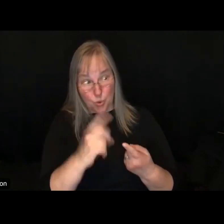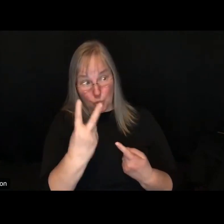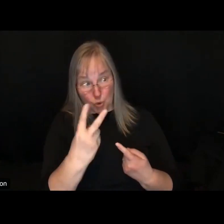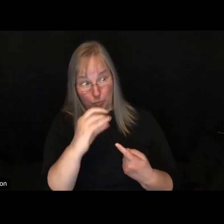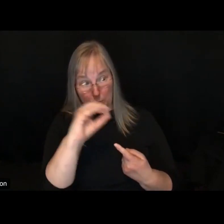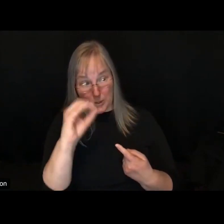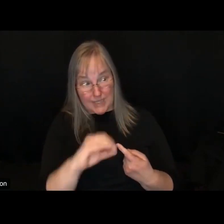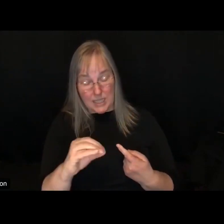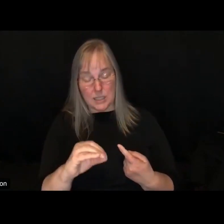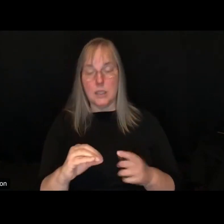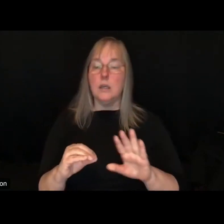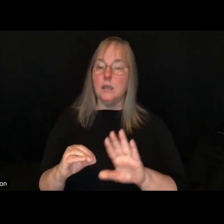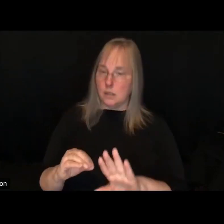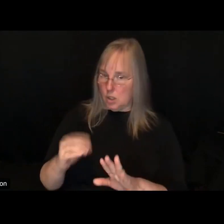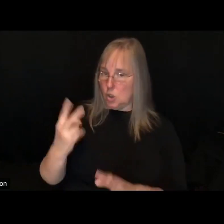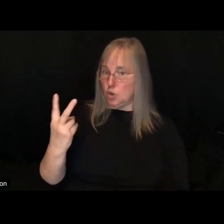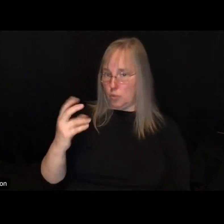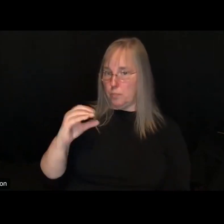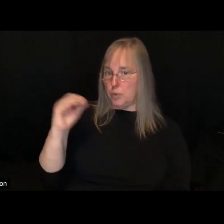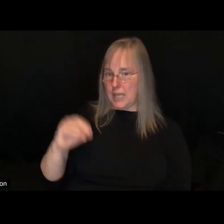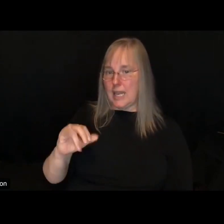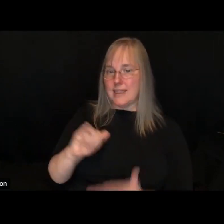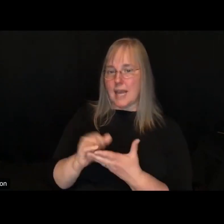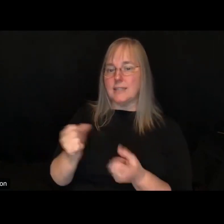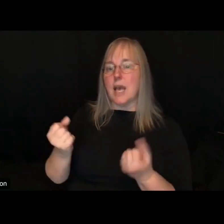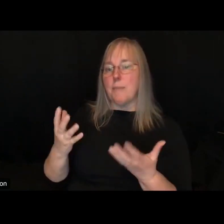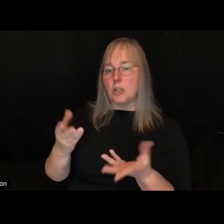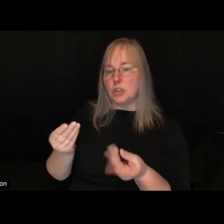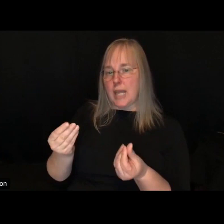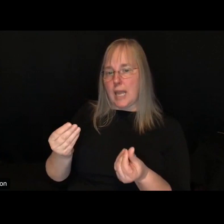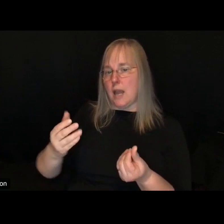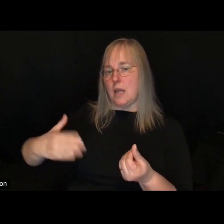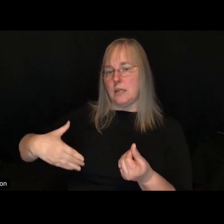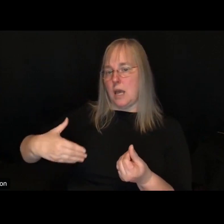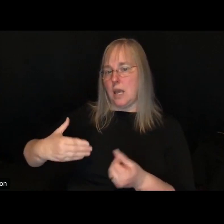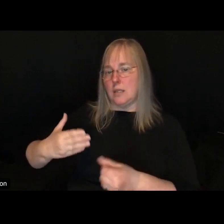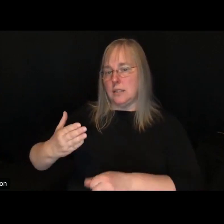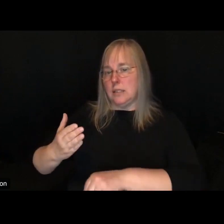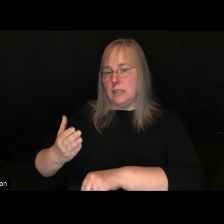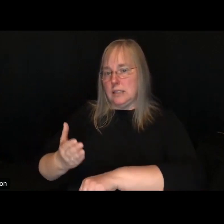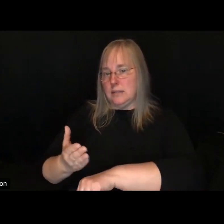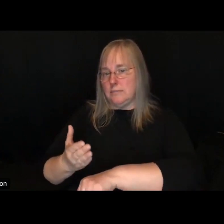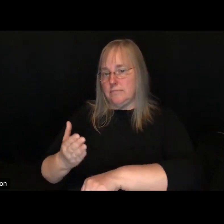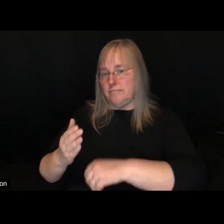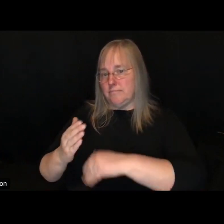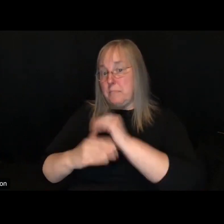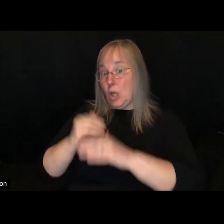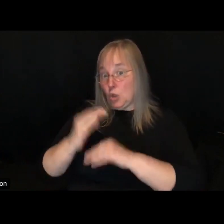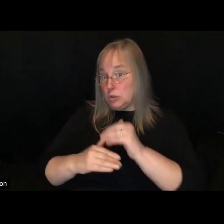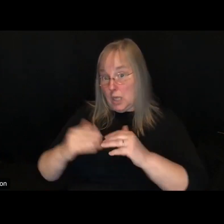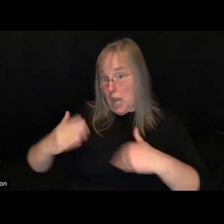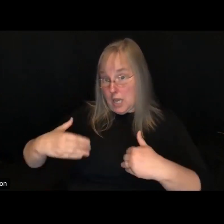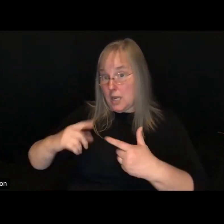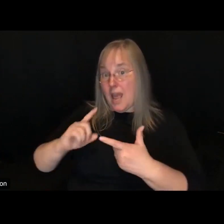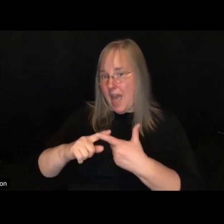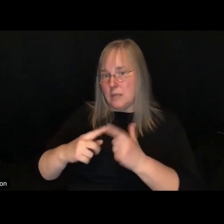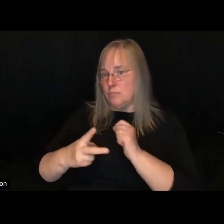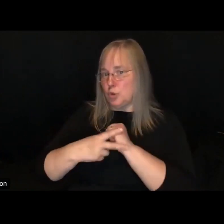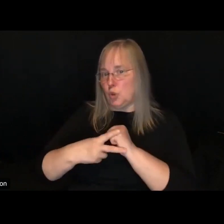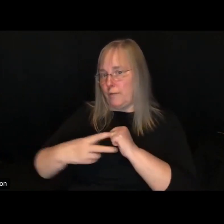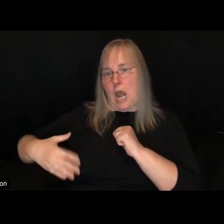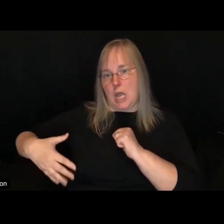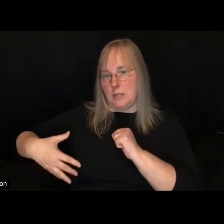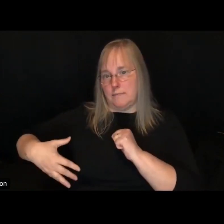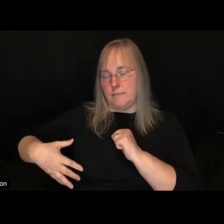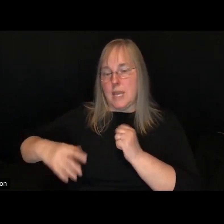The 2%, so that is the amount of land that is undeveloped and unpreserved. Okay. So that